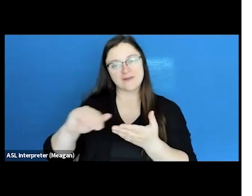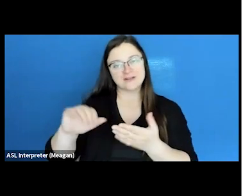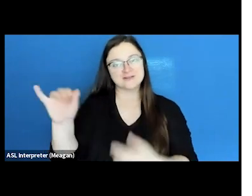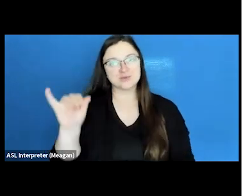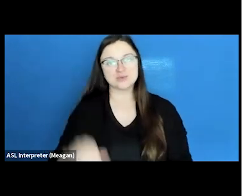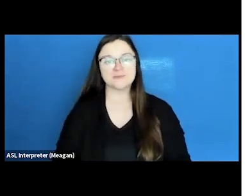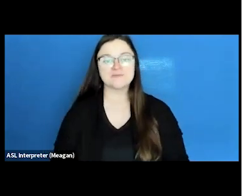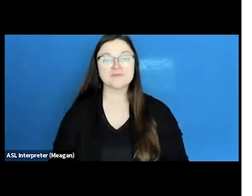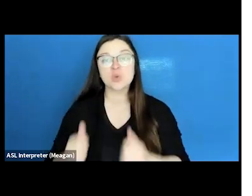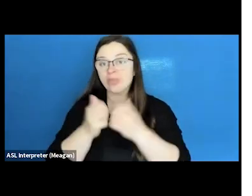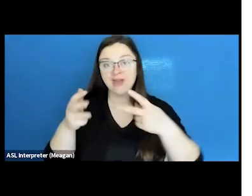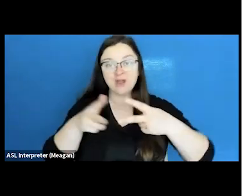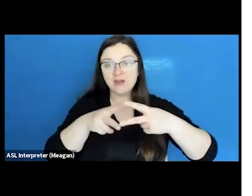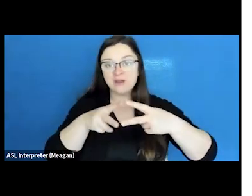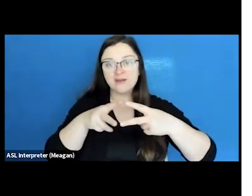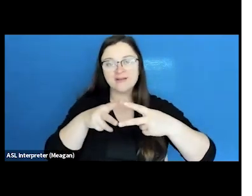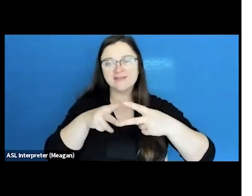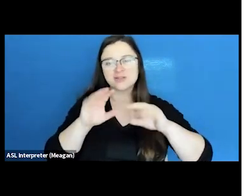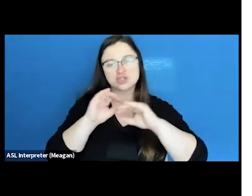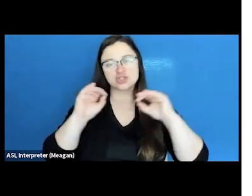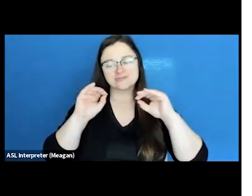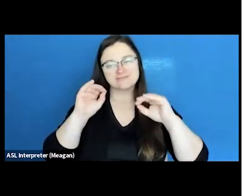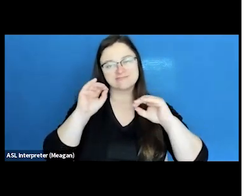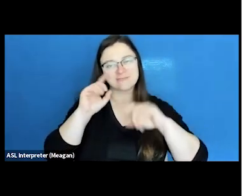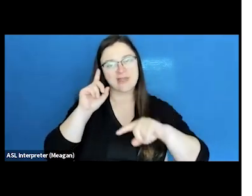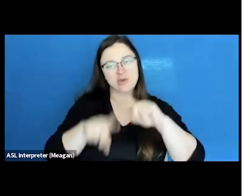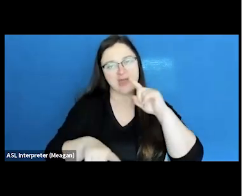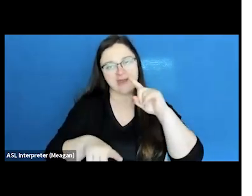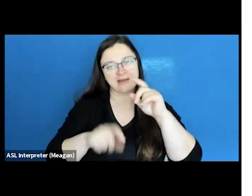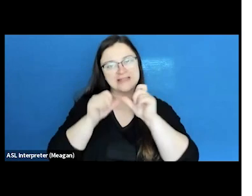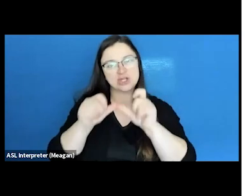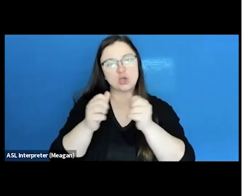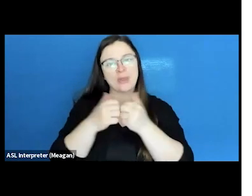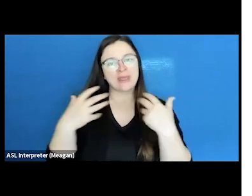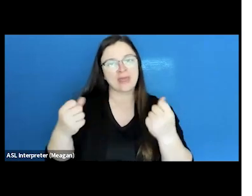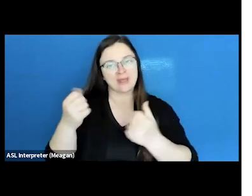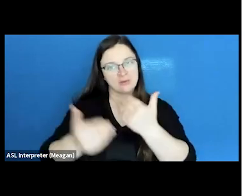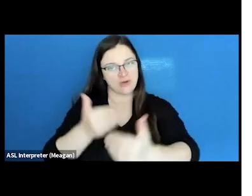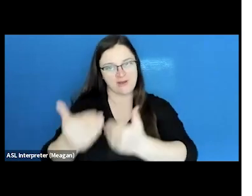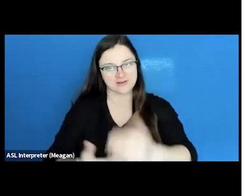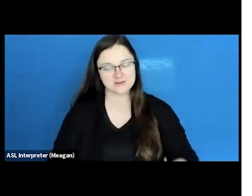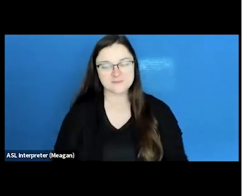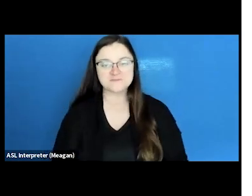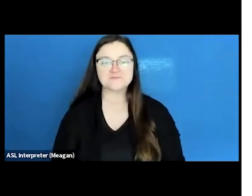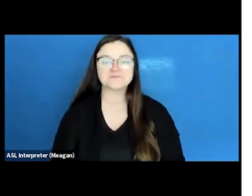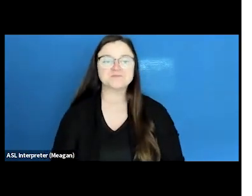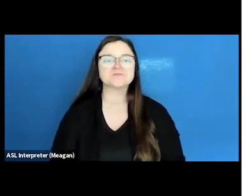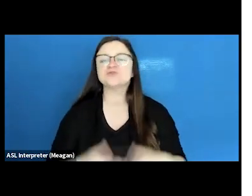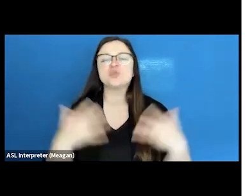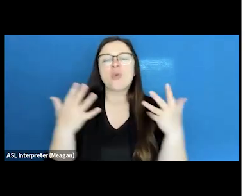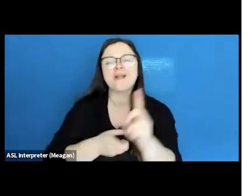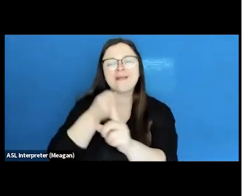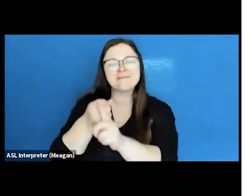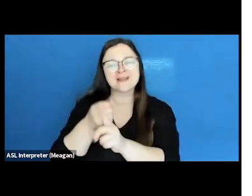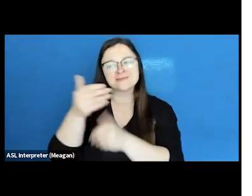well. Without that, there can be no healing process. So in order to, what impacts the progress